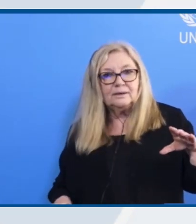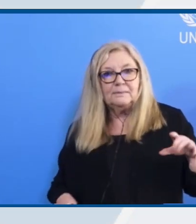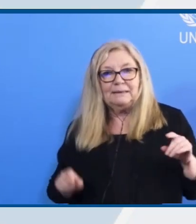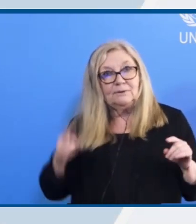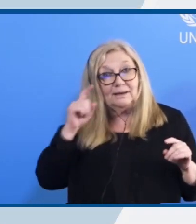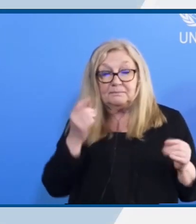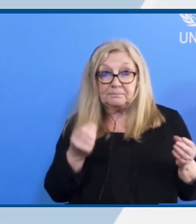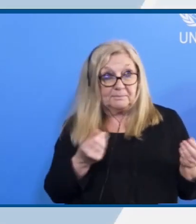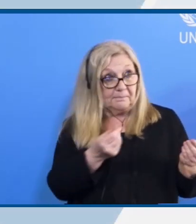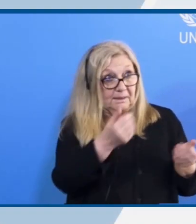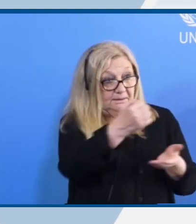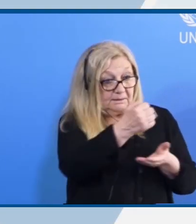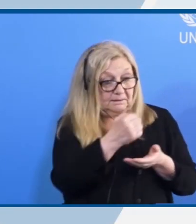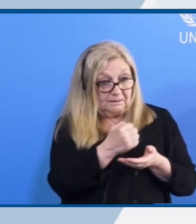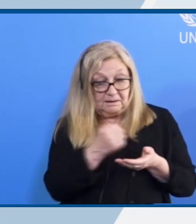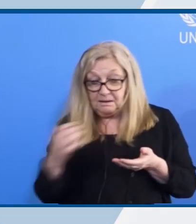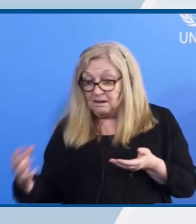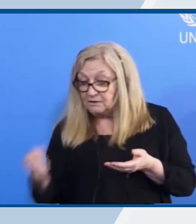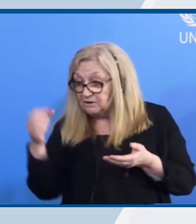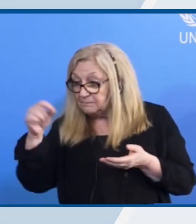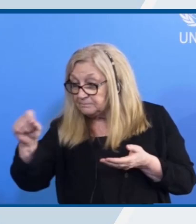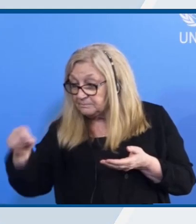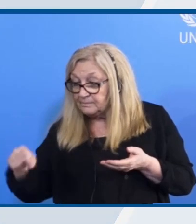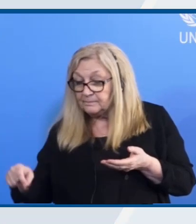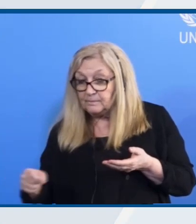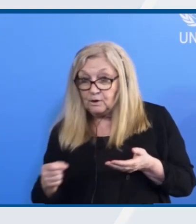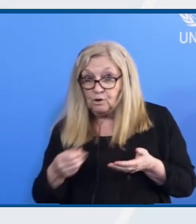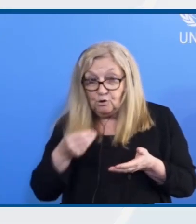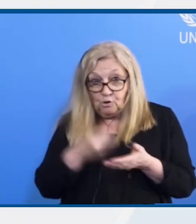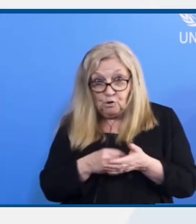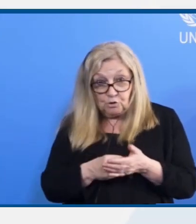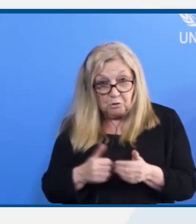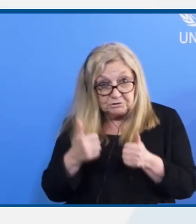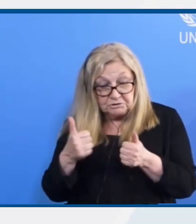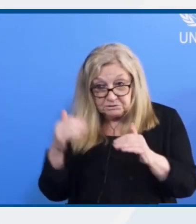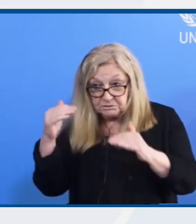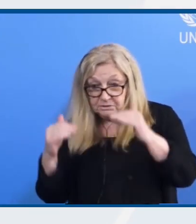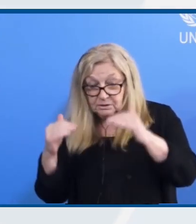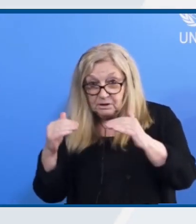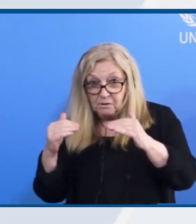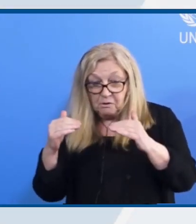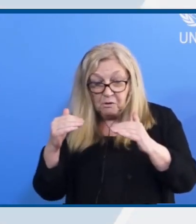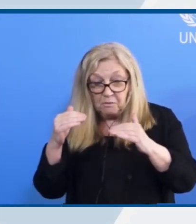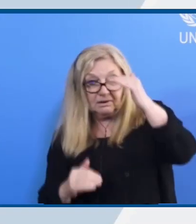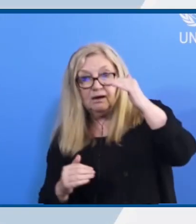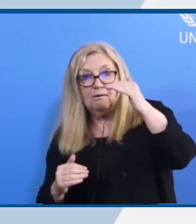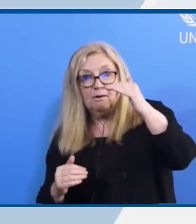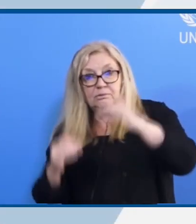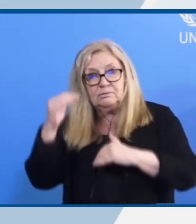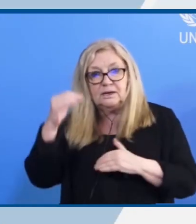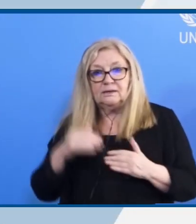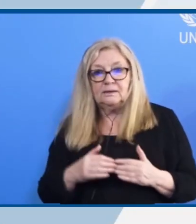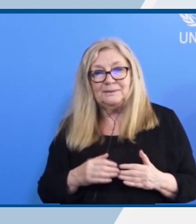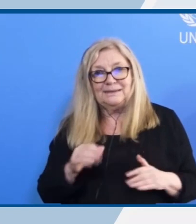decide that, listen, I can build a bridge to a 20-year standard versus a bridge to a